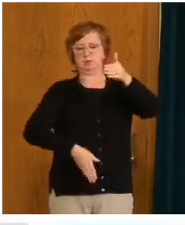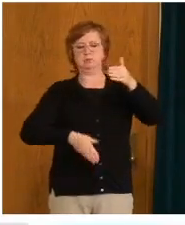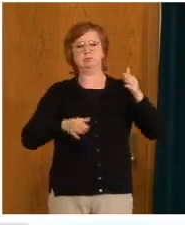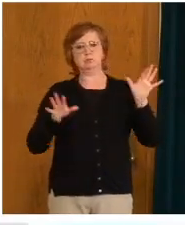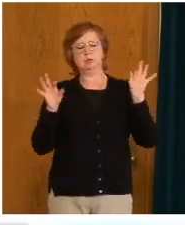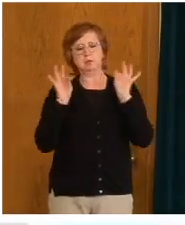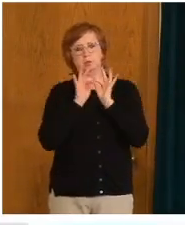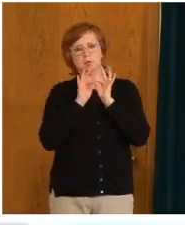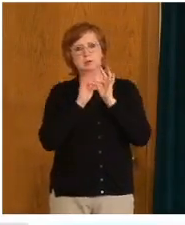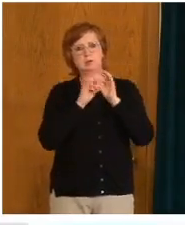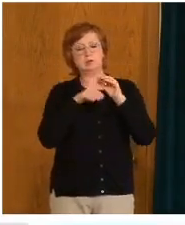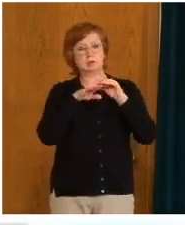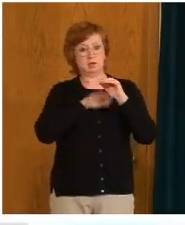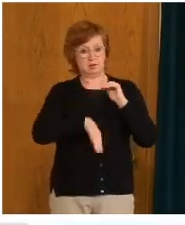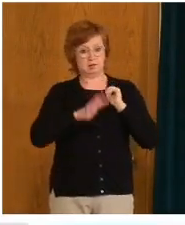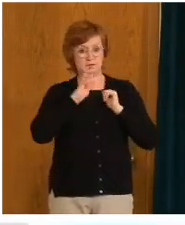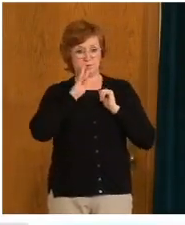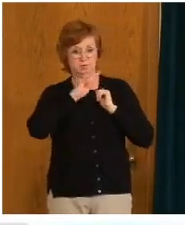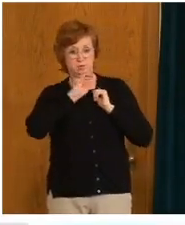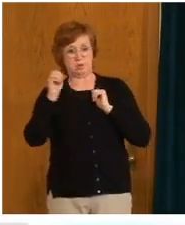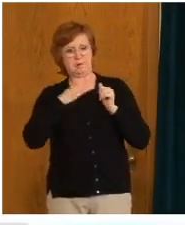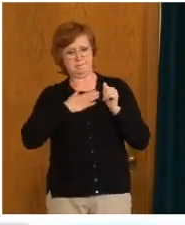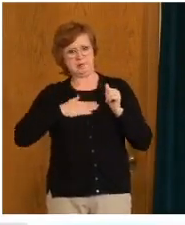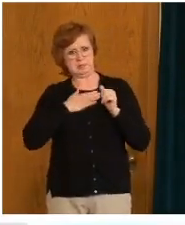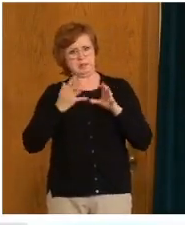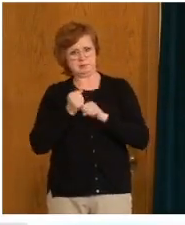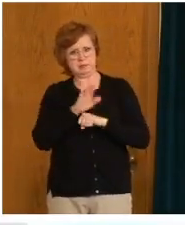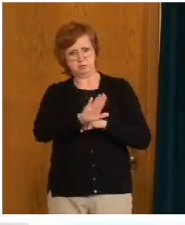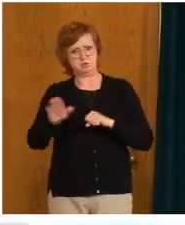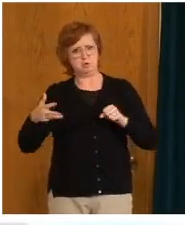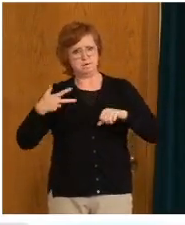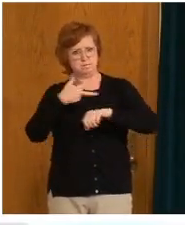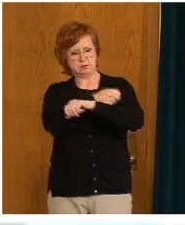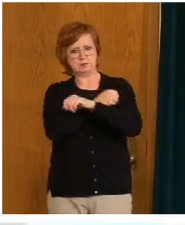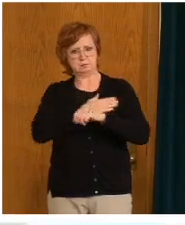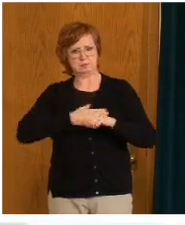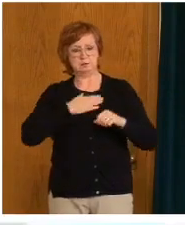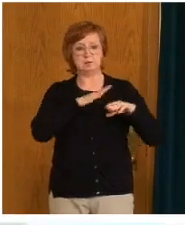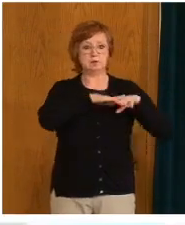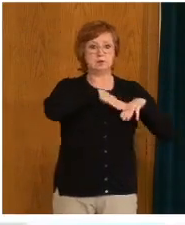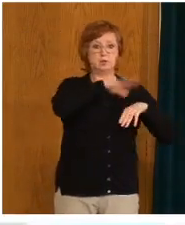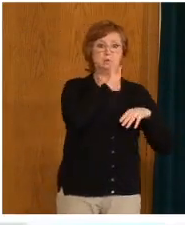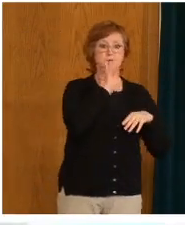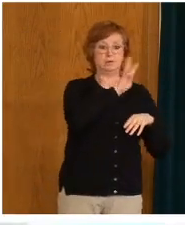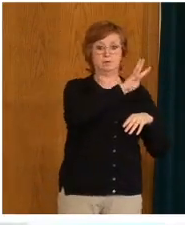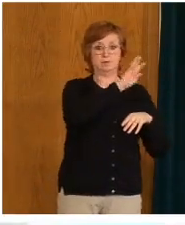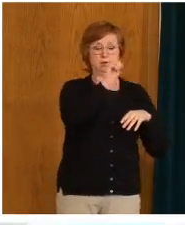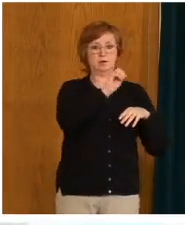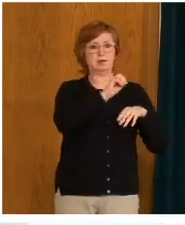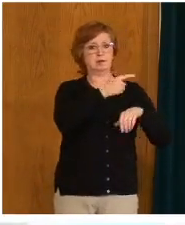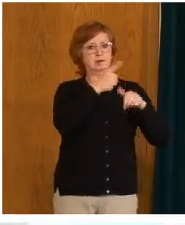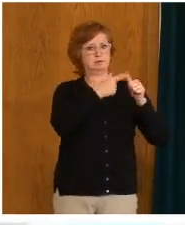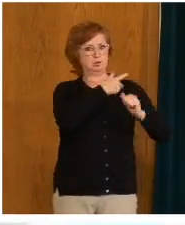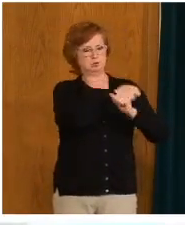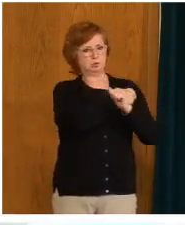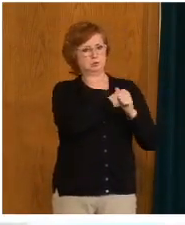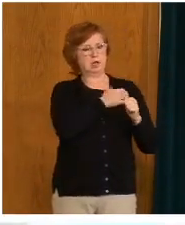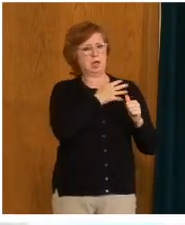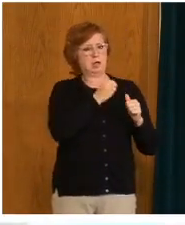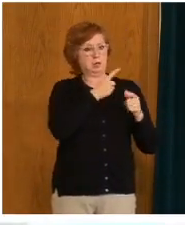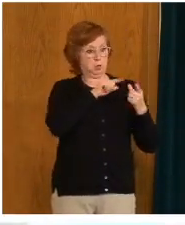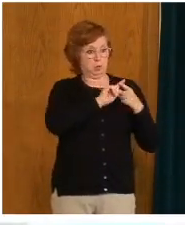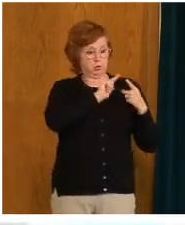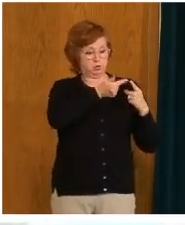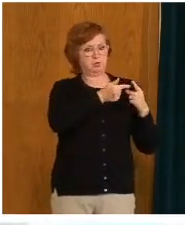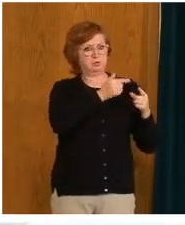get vaccinated. All those remaining older than 40 obviously get vaccinated with the first dose, and of course, as we become eligible with the